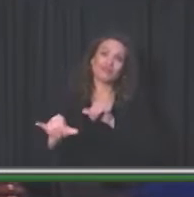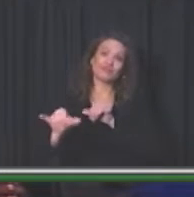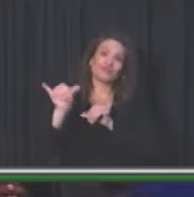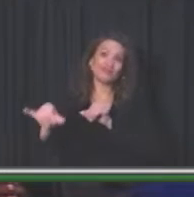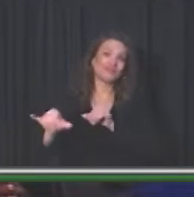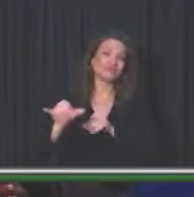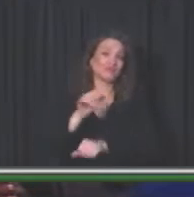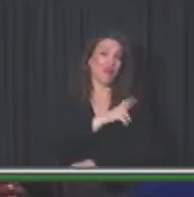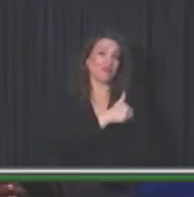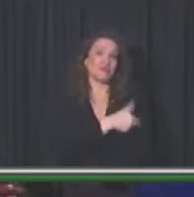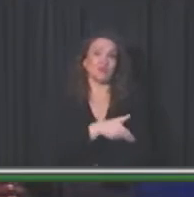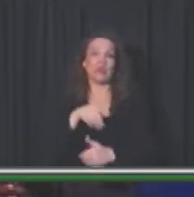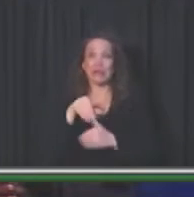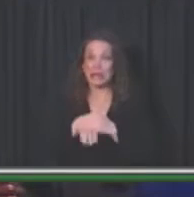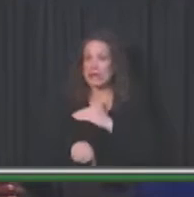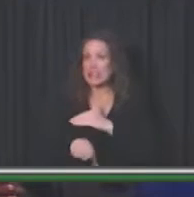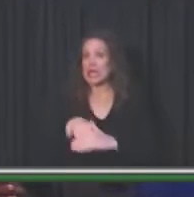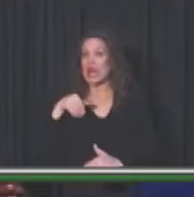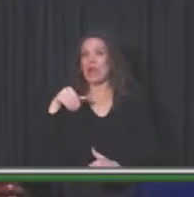in and out, in and out.